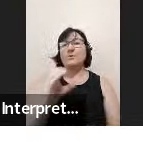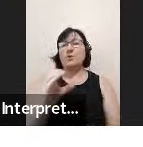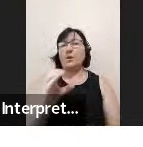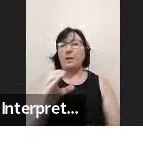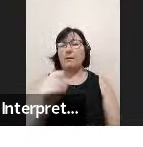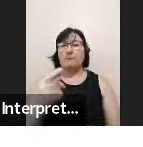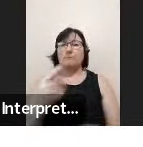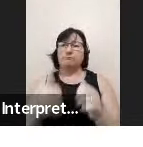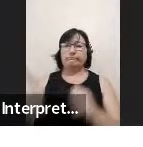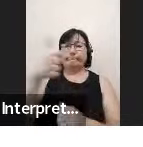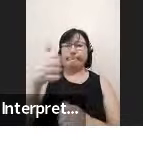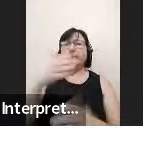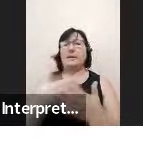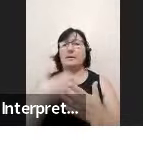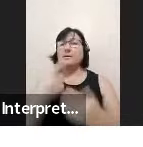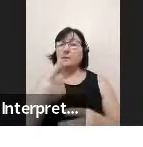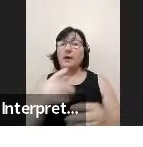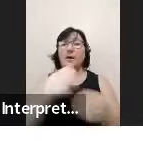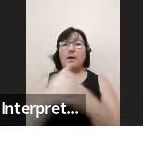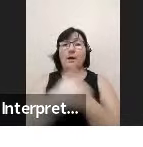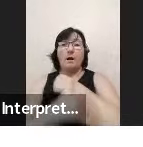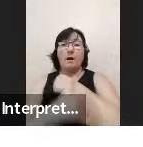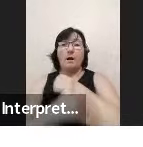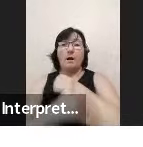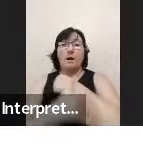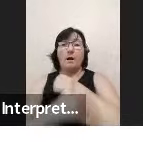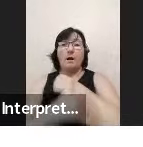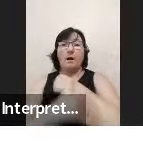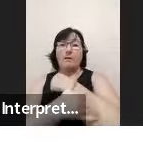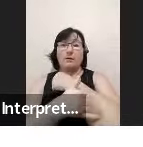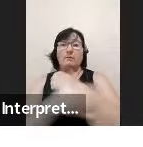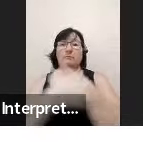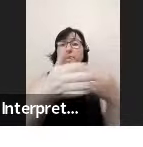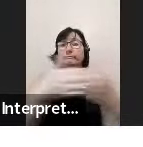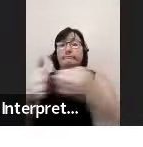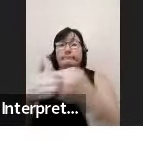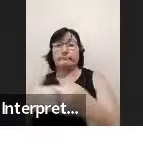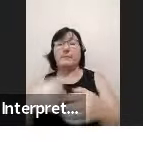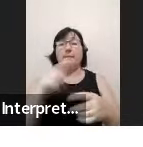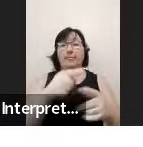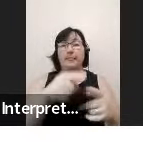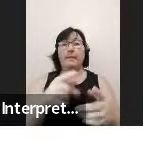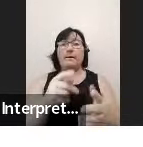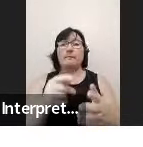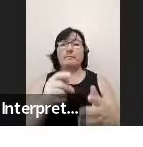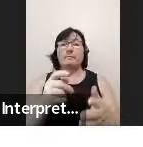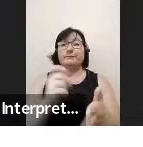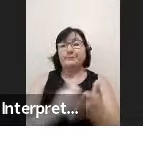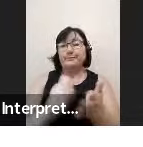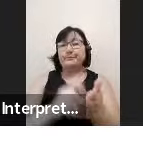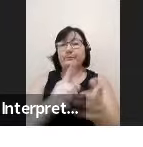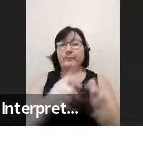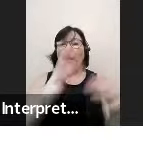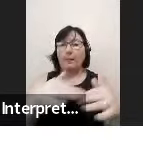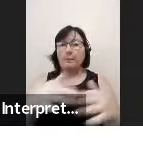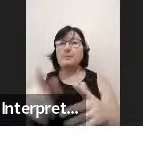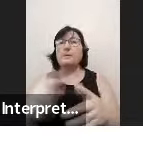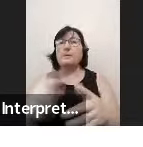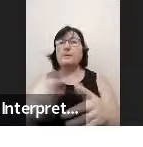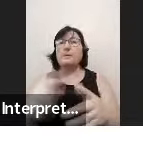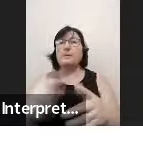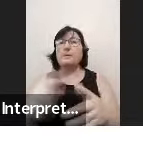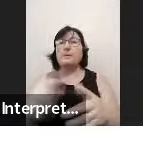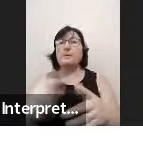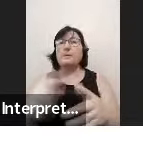can't proceed with this. This application is lapsed, can we extend it? Then the commissioner extend it for whatever the period that it may be, depending on